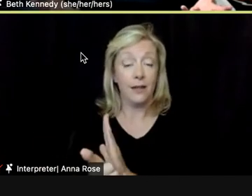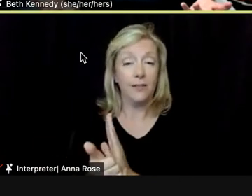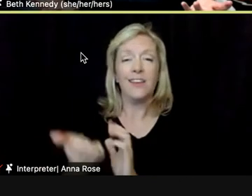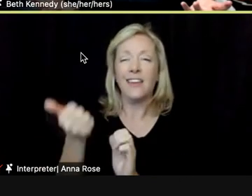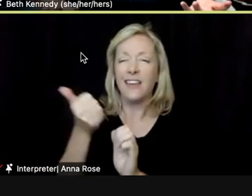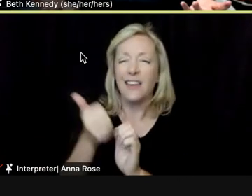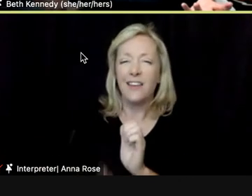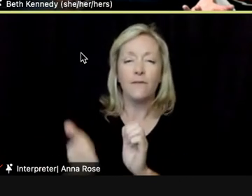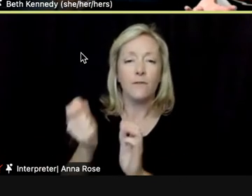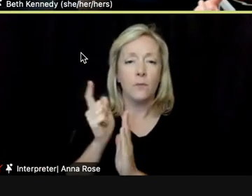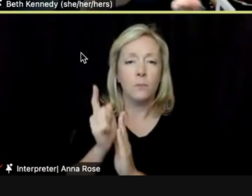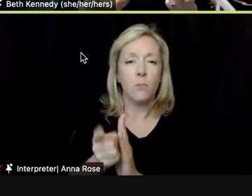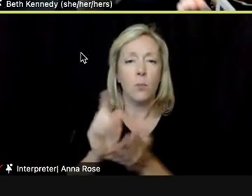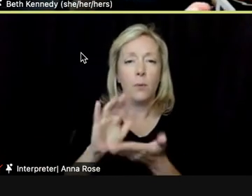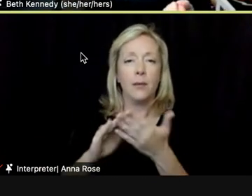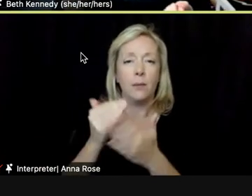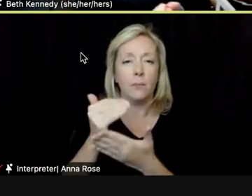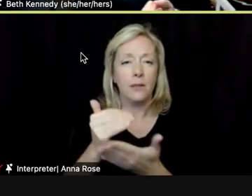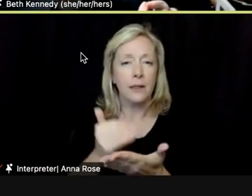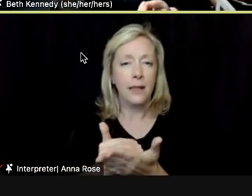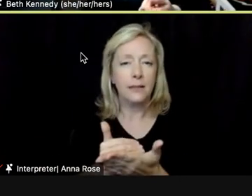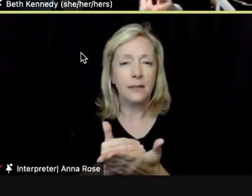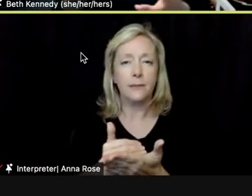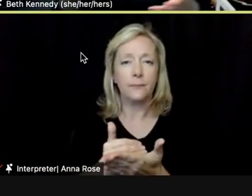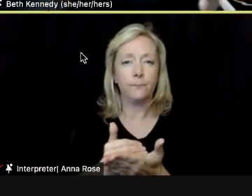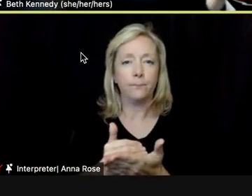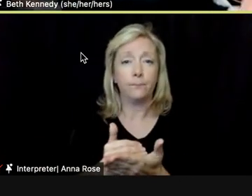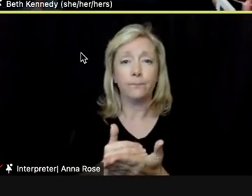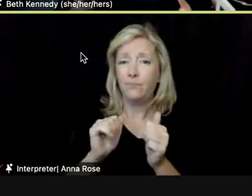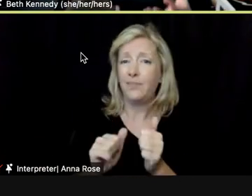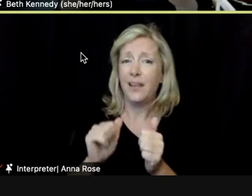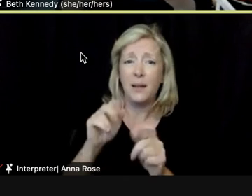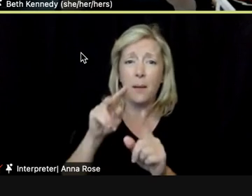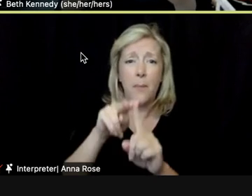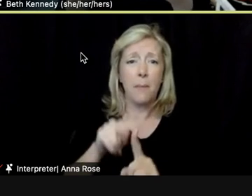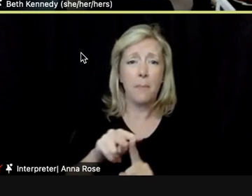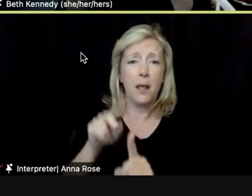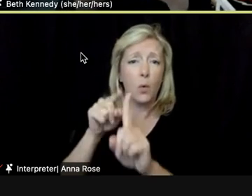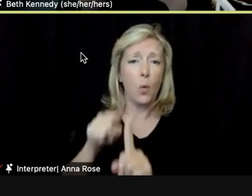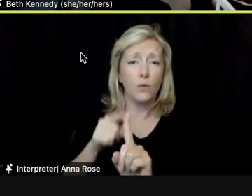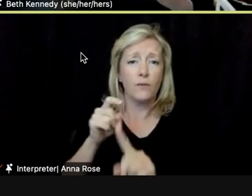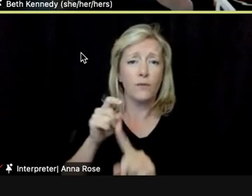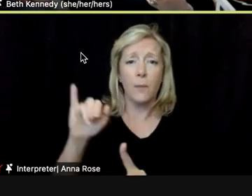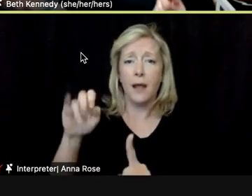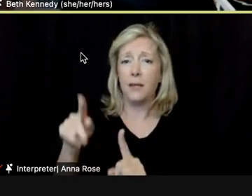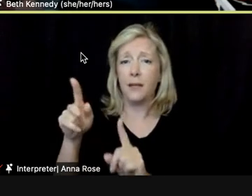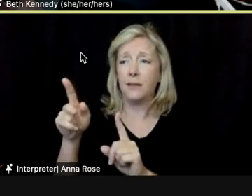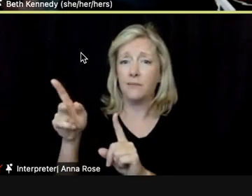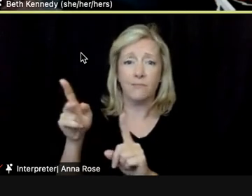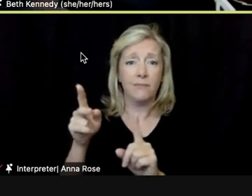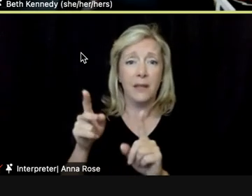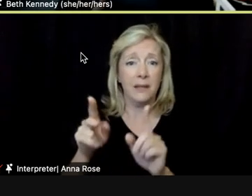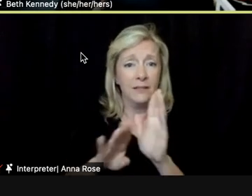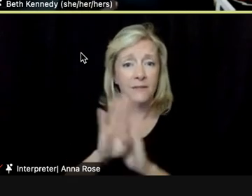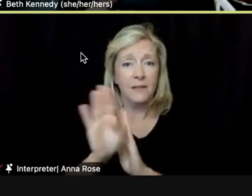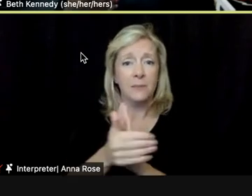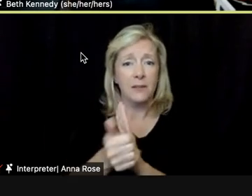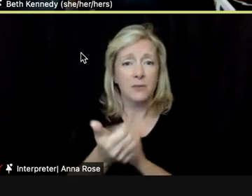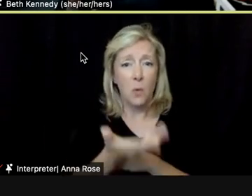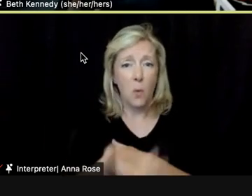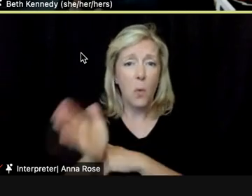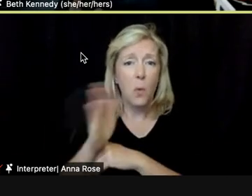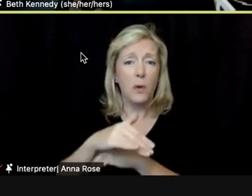lesson where you can pull different parts of the IEP and build skills just constantly throughout the day.